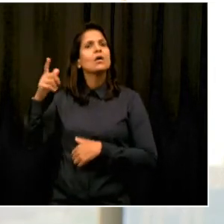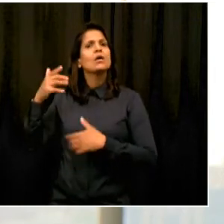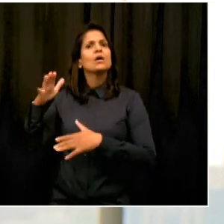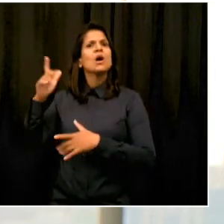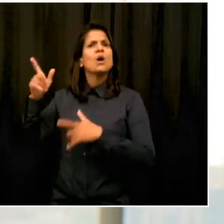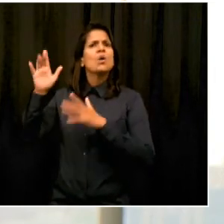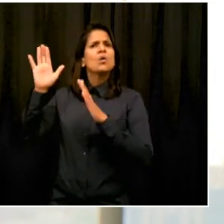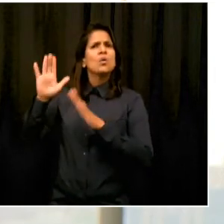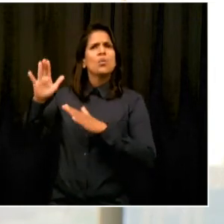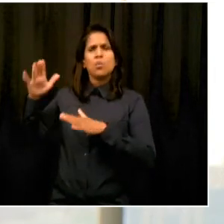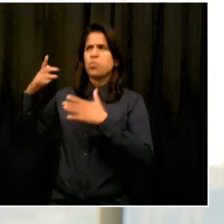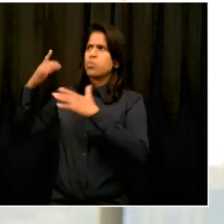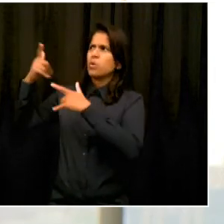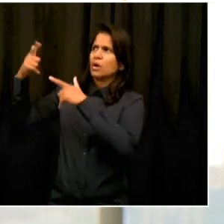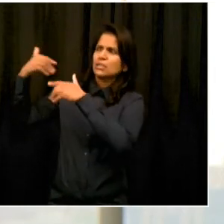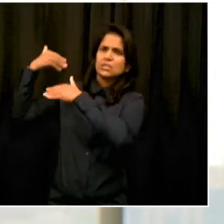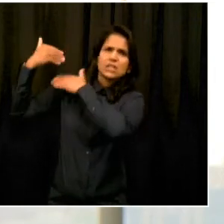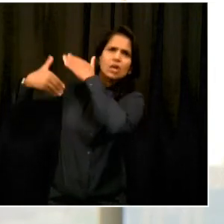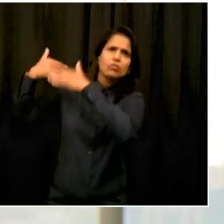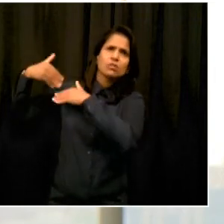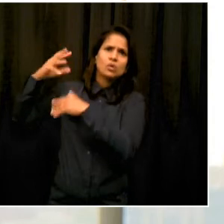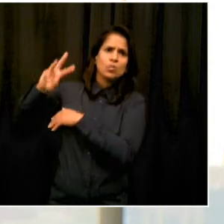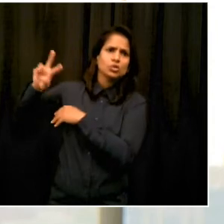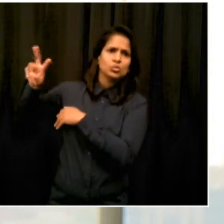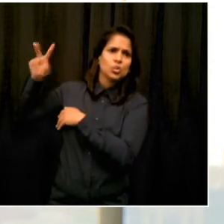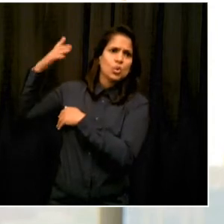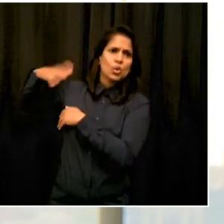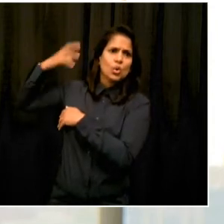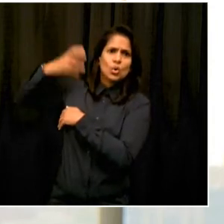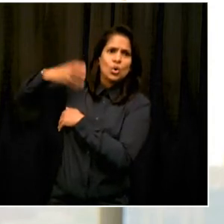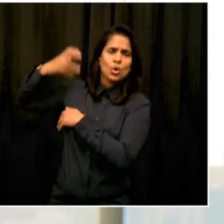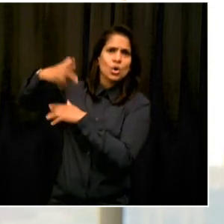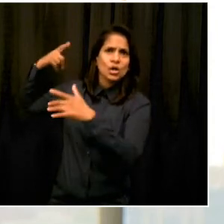But now a new greatest generation must emerge